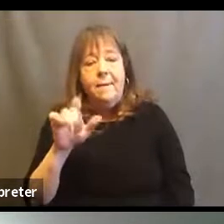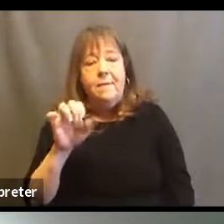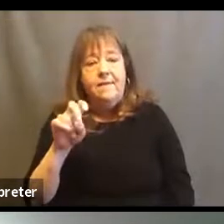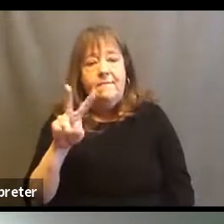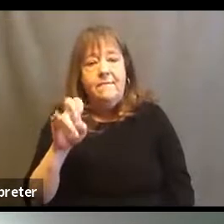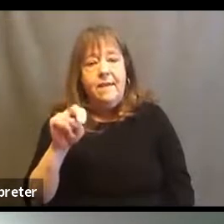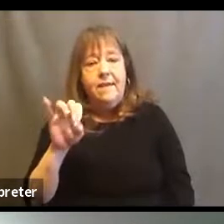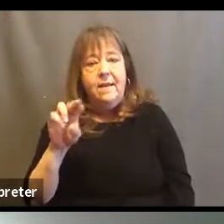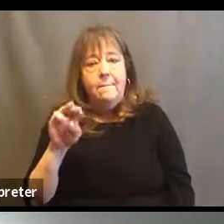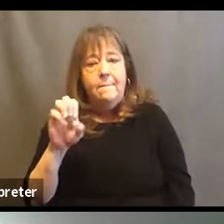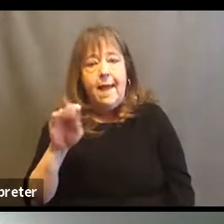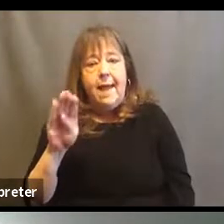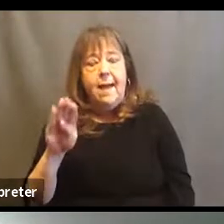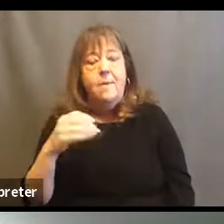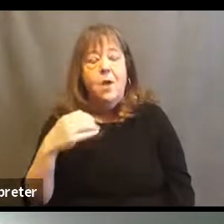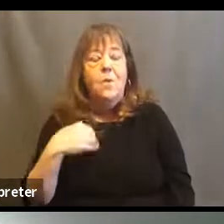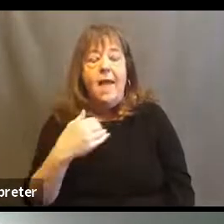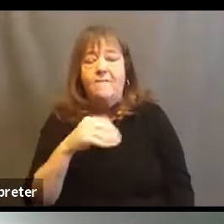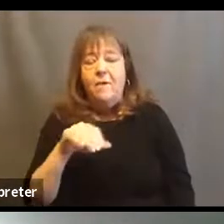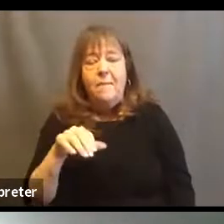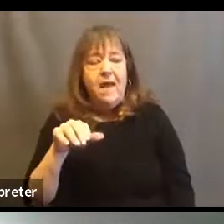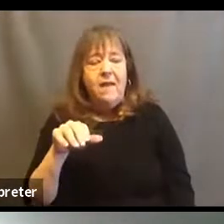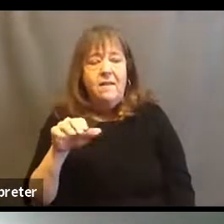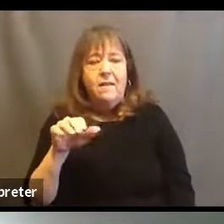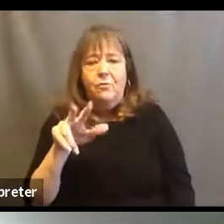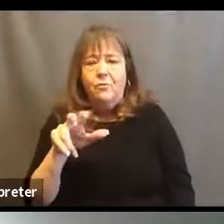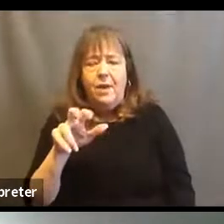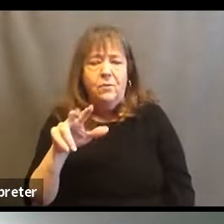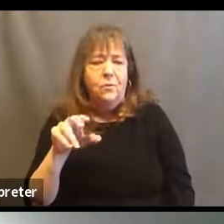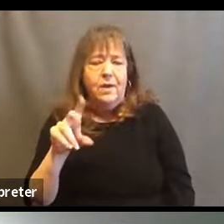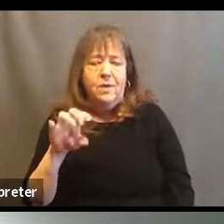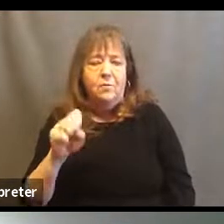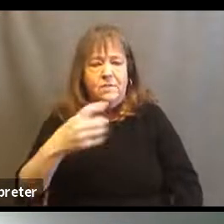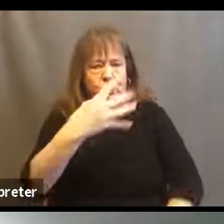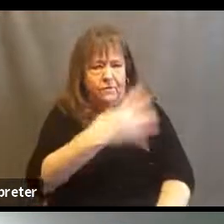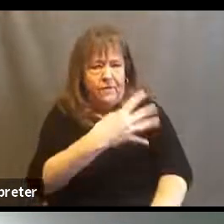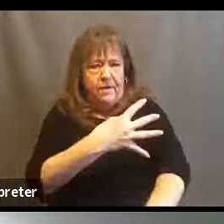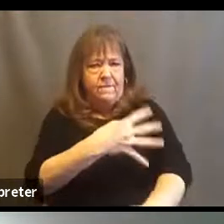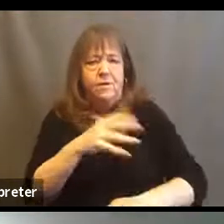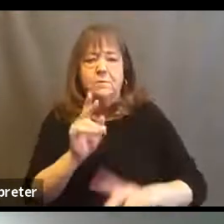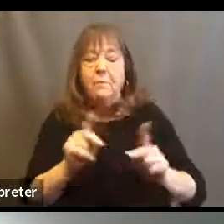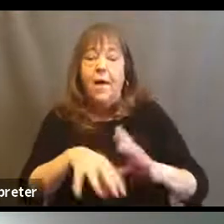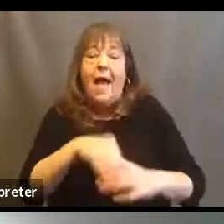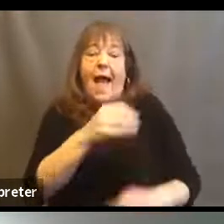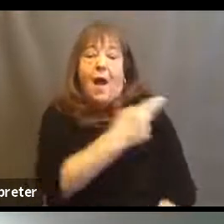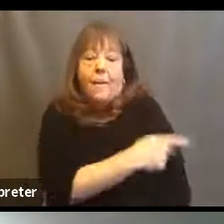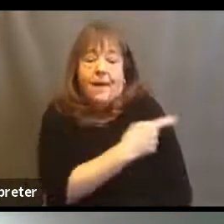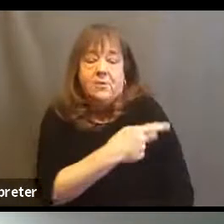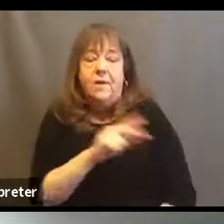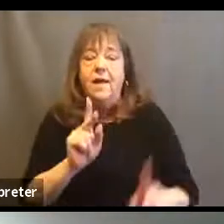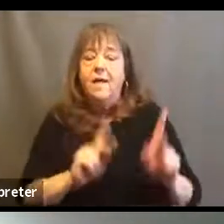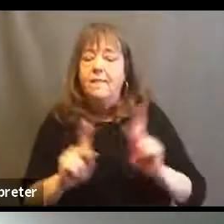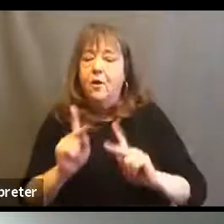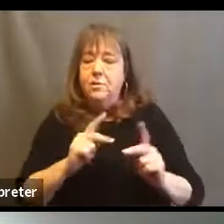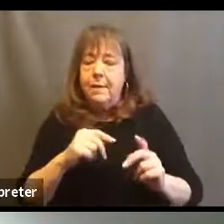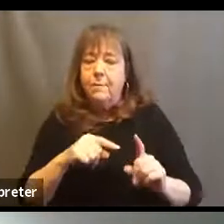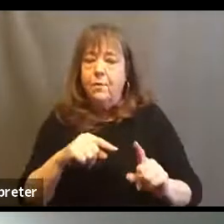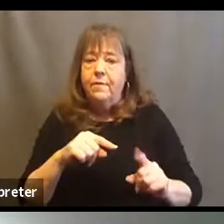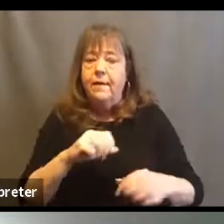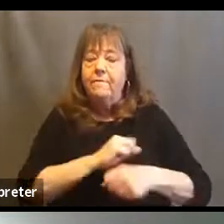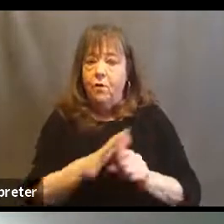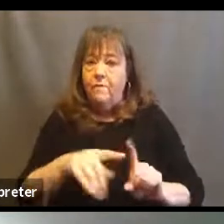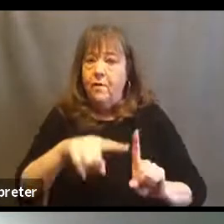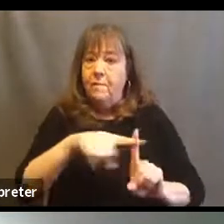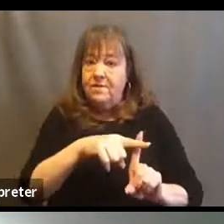330 doses available, and that's the one that's an outpatient treatment. Again, for those patients or people who are positive, who think you might